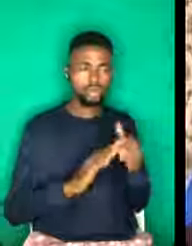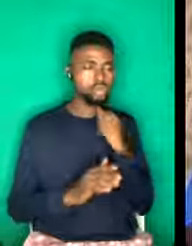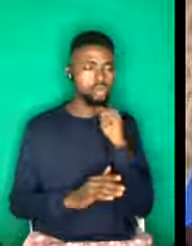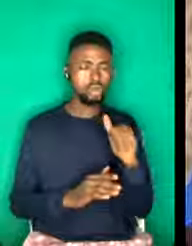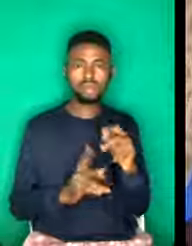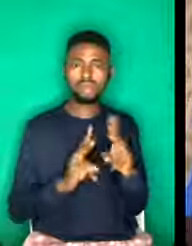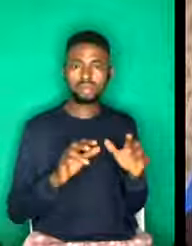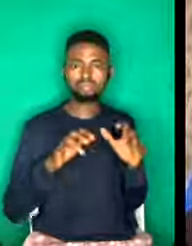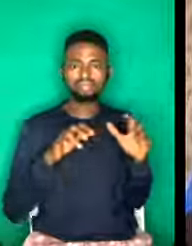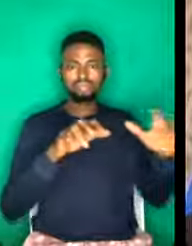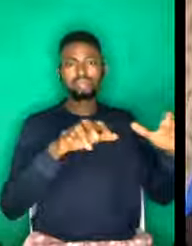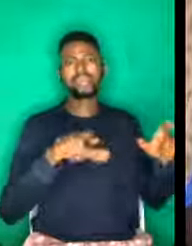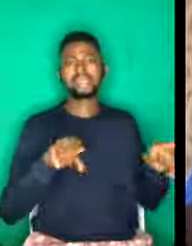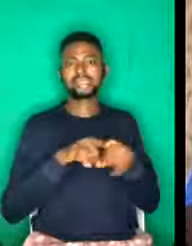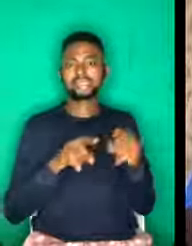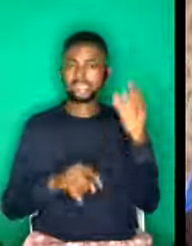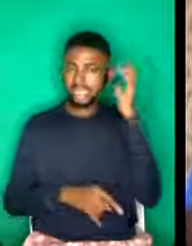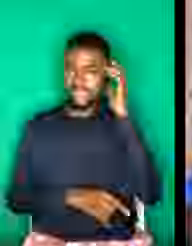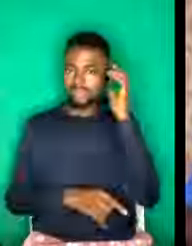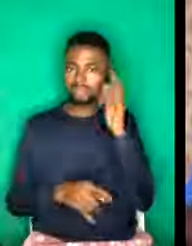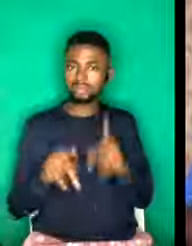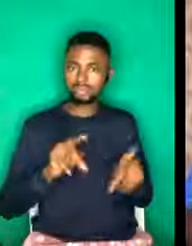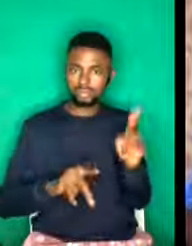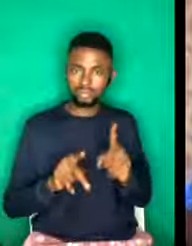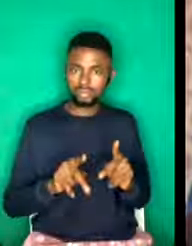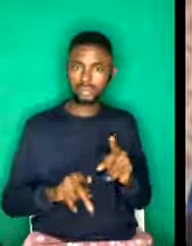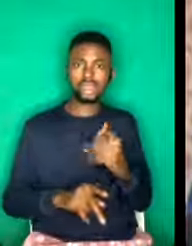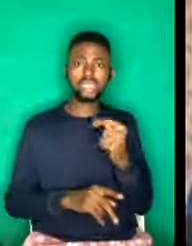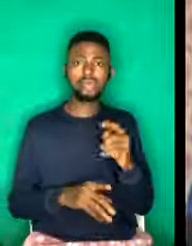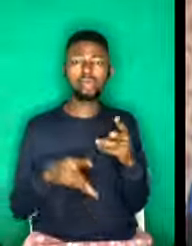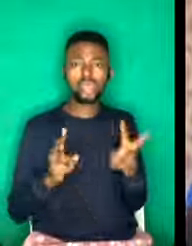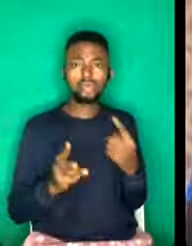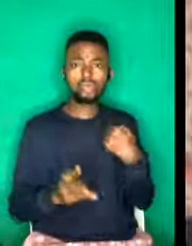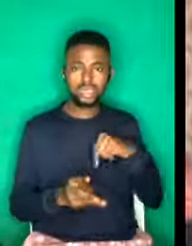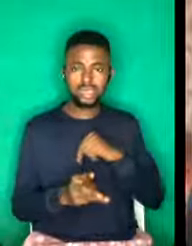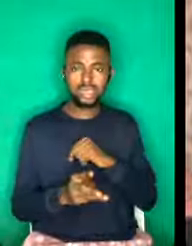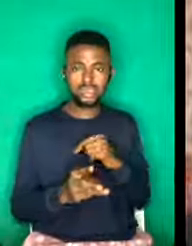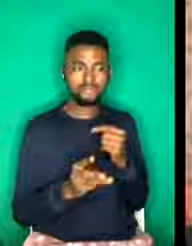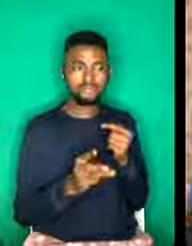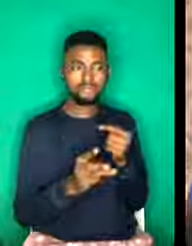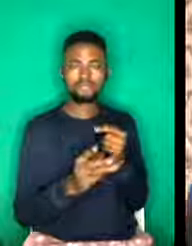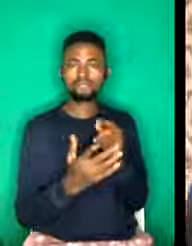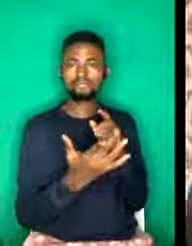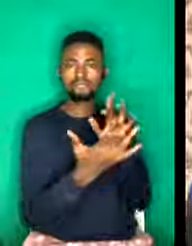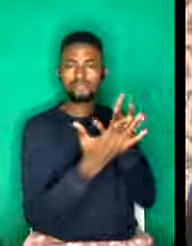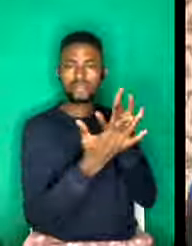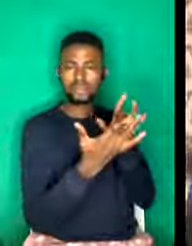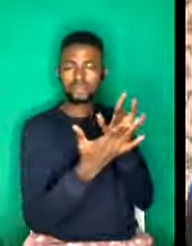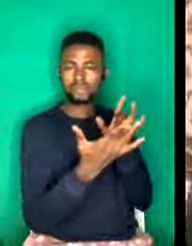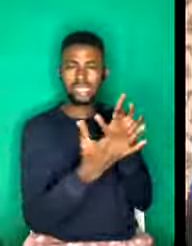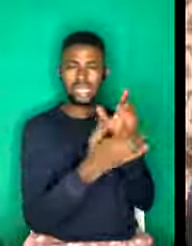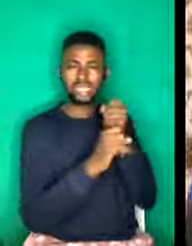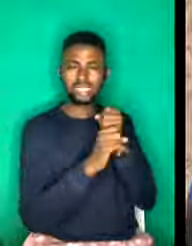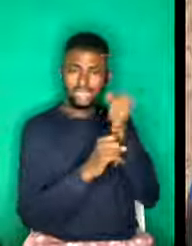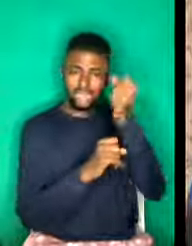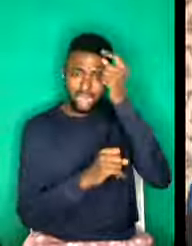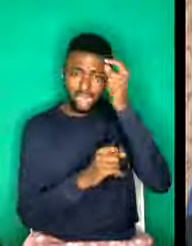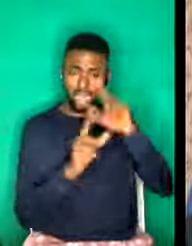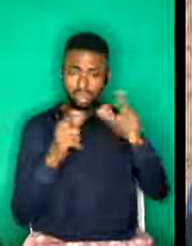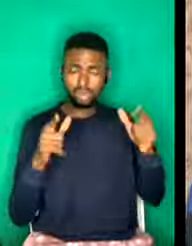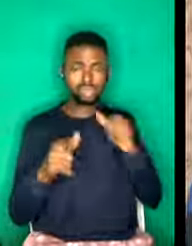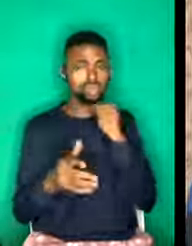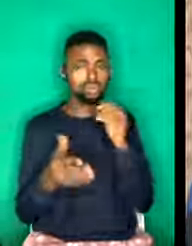hearing persons. So the way you access language as hearing person might not be as easy for that deaf person to